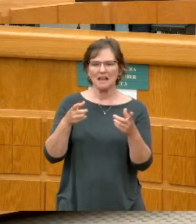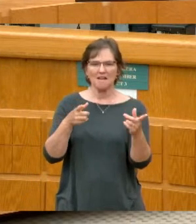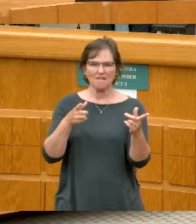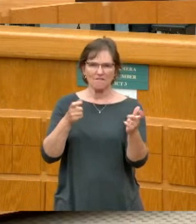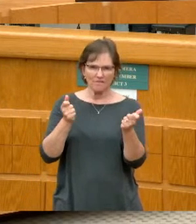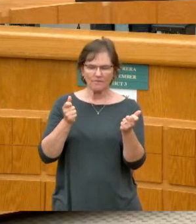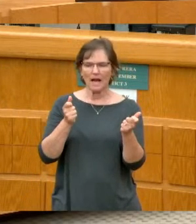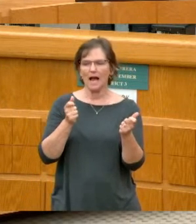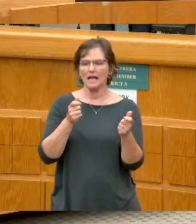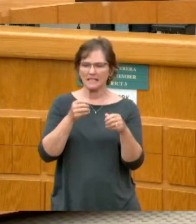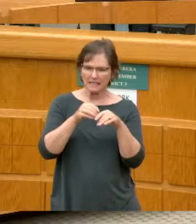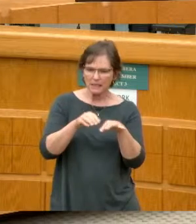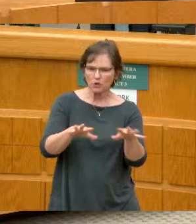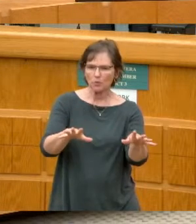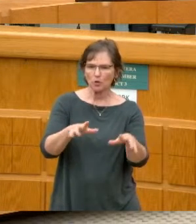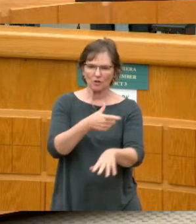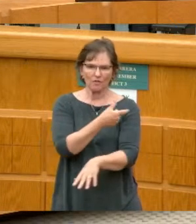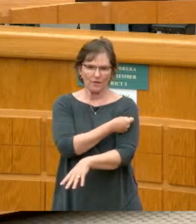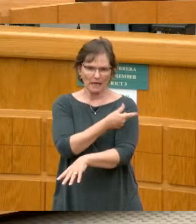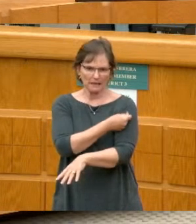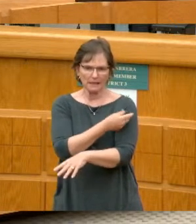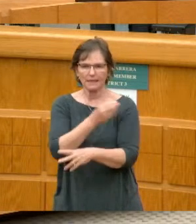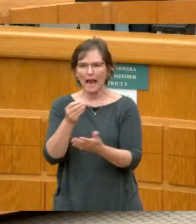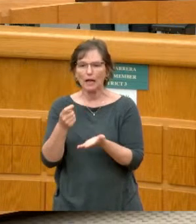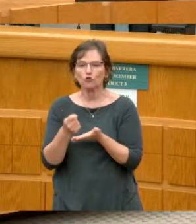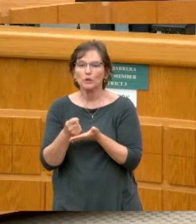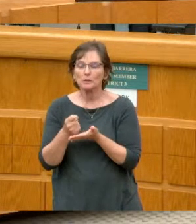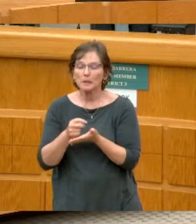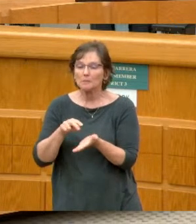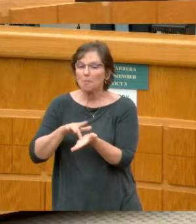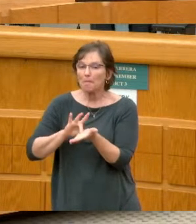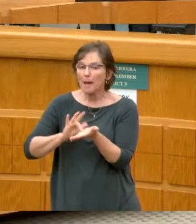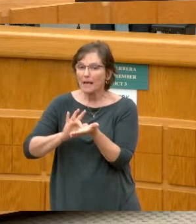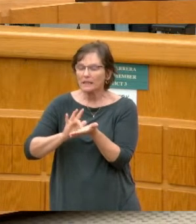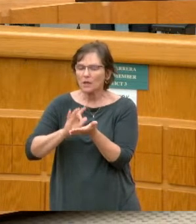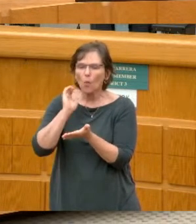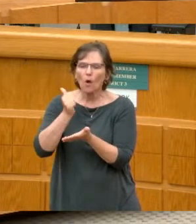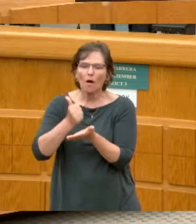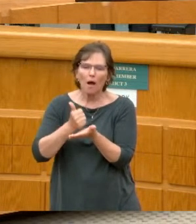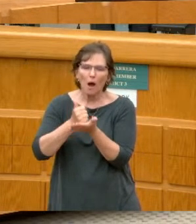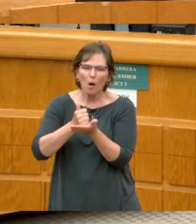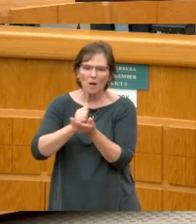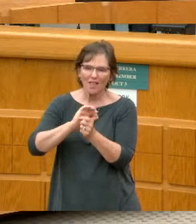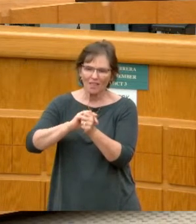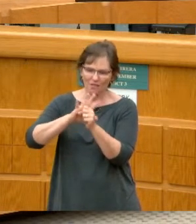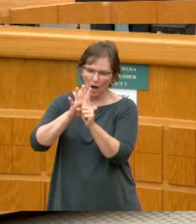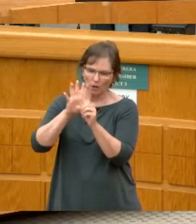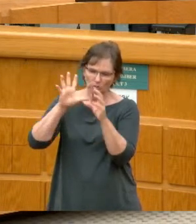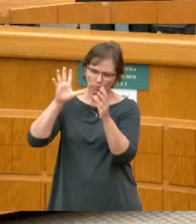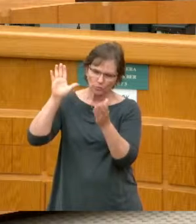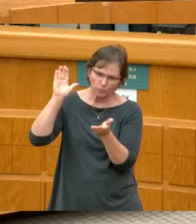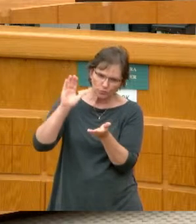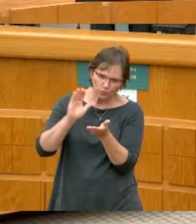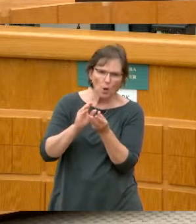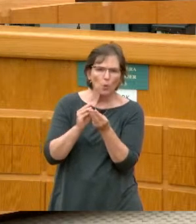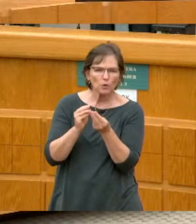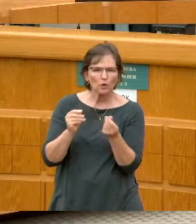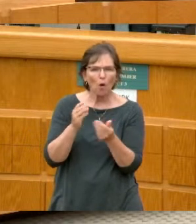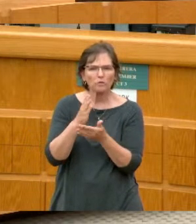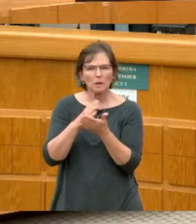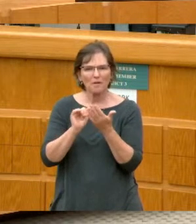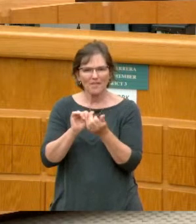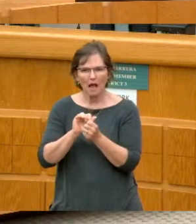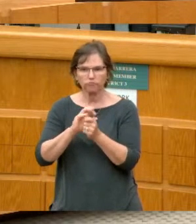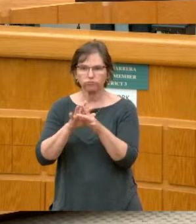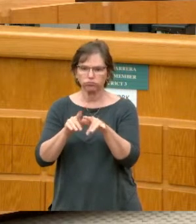have to care for this vaccine very, very carefully. So let me share with you what Governor Abbott shared with me in the